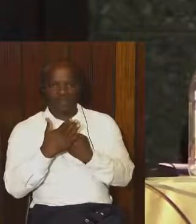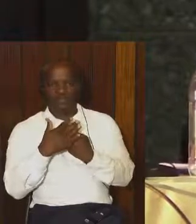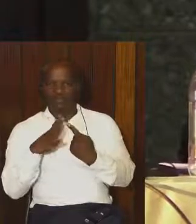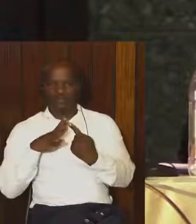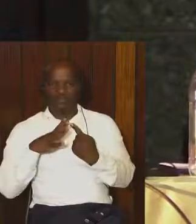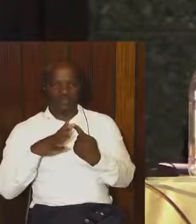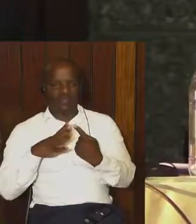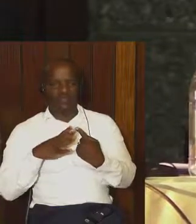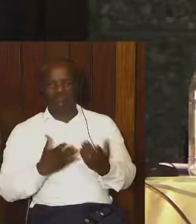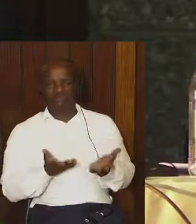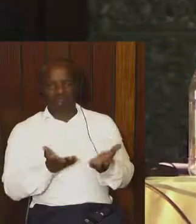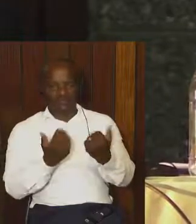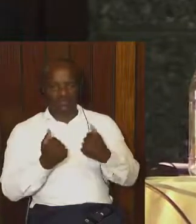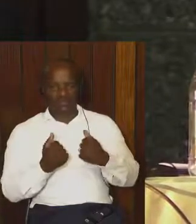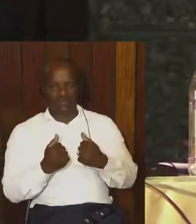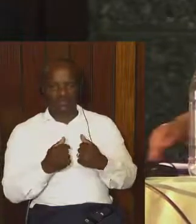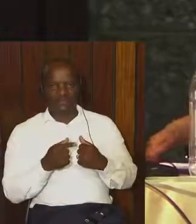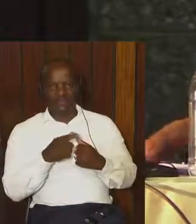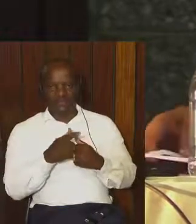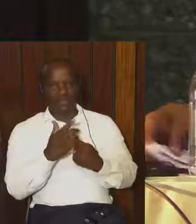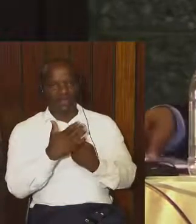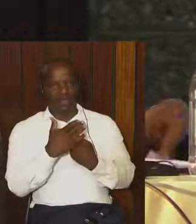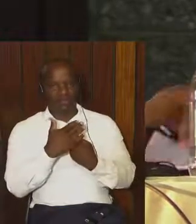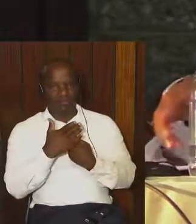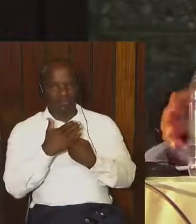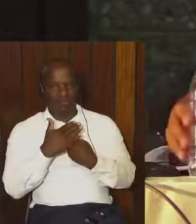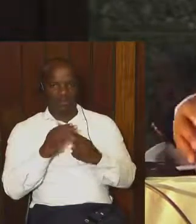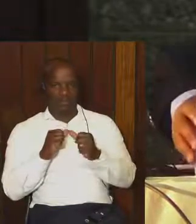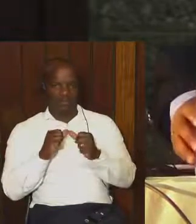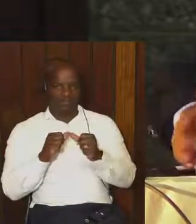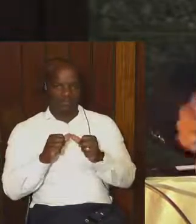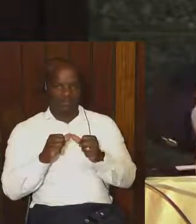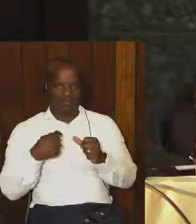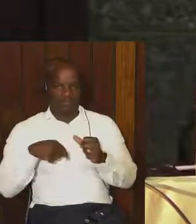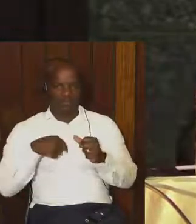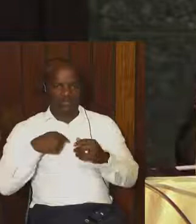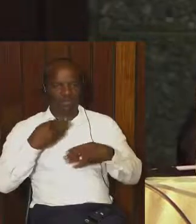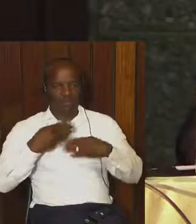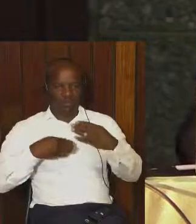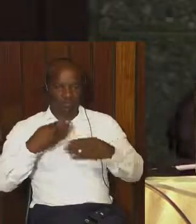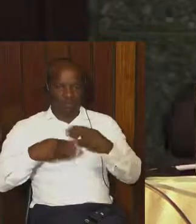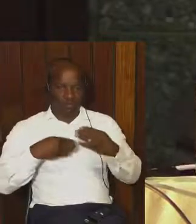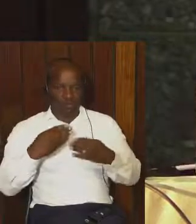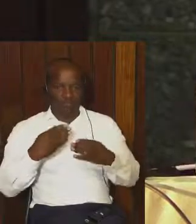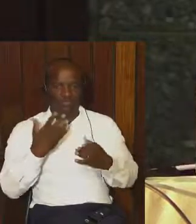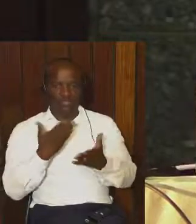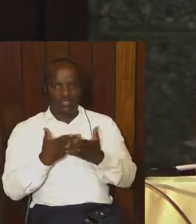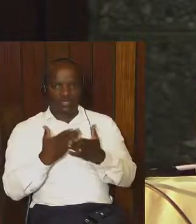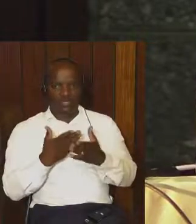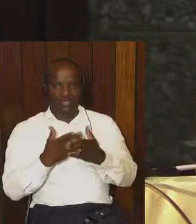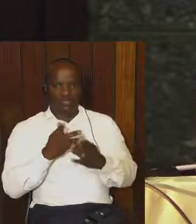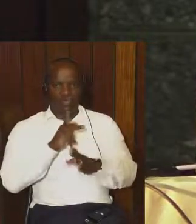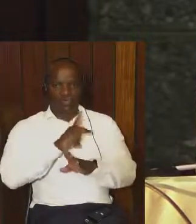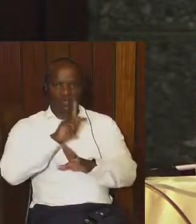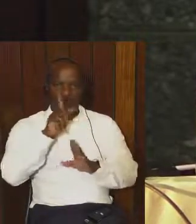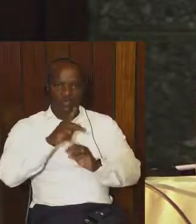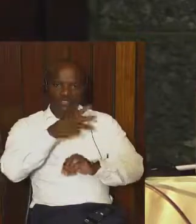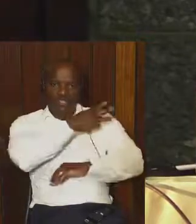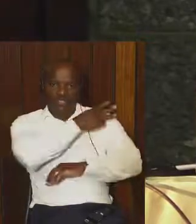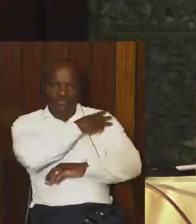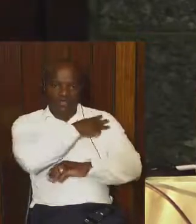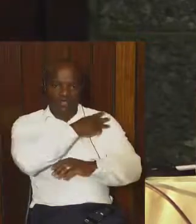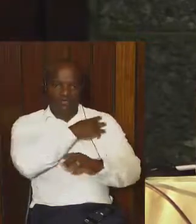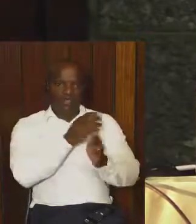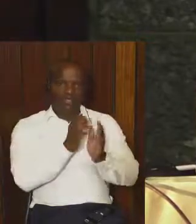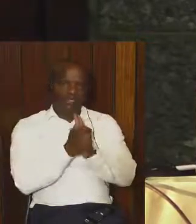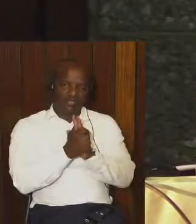Chair. And I think if you continue with the pressure, we have to continue sharpening our project management skills. We are happy with that,